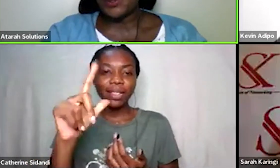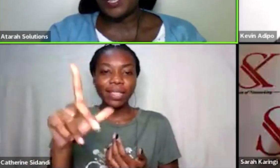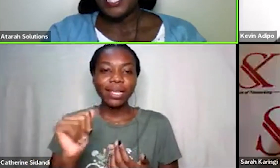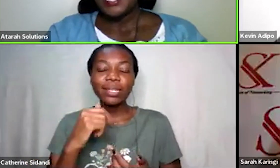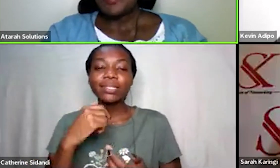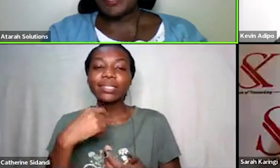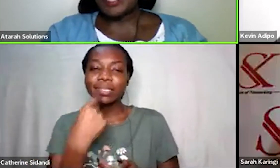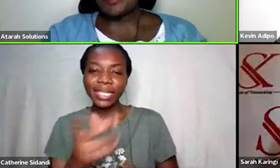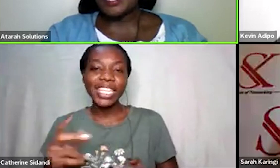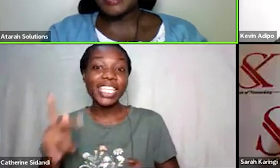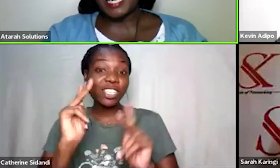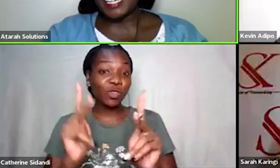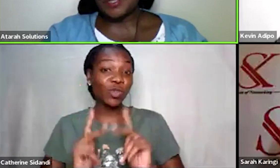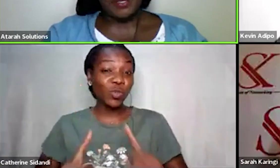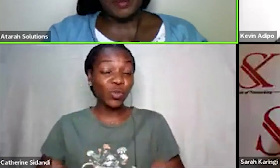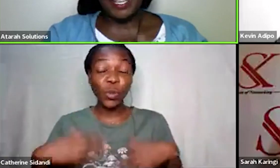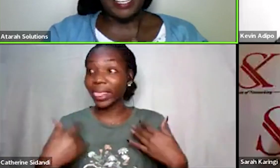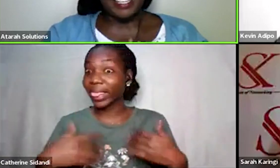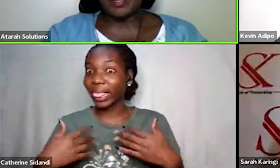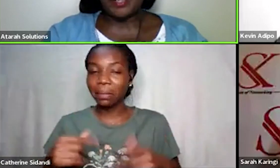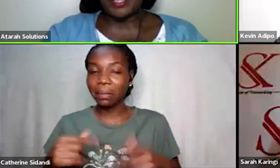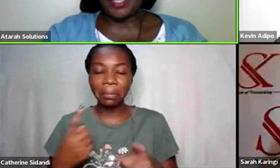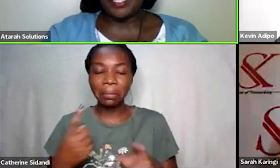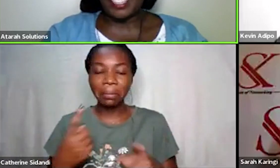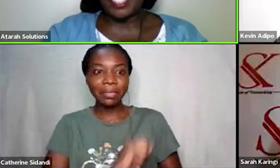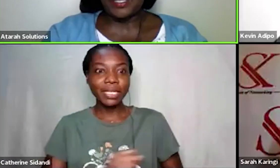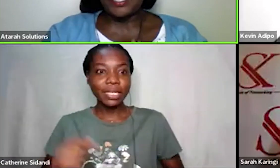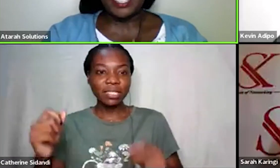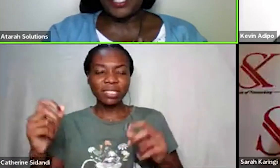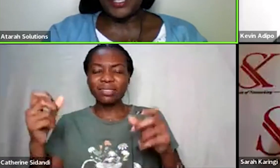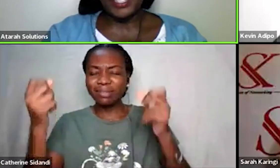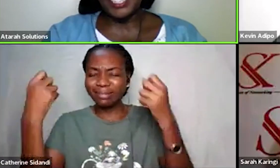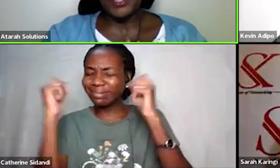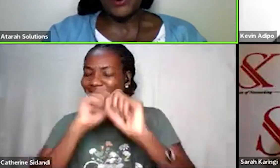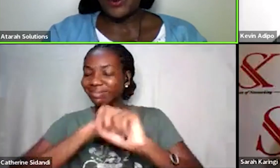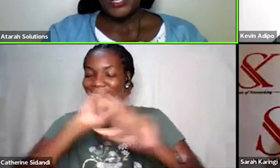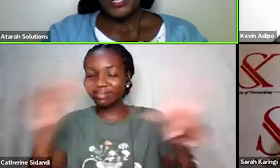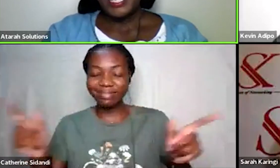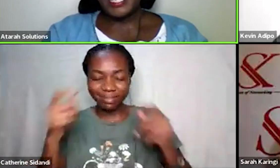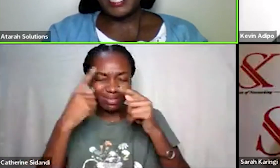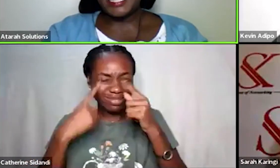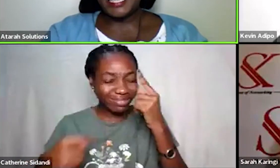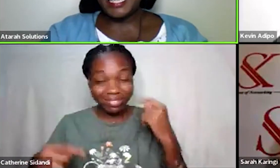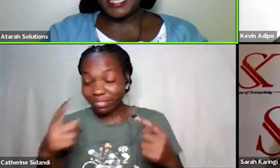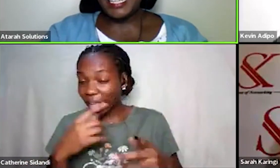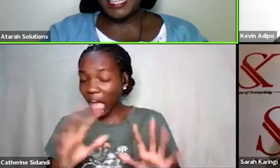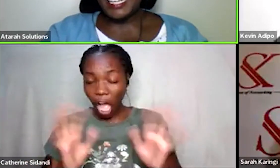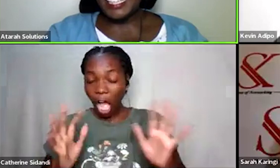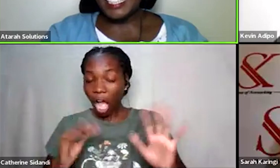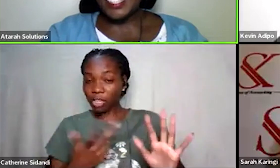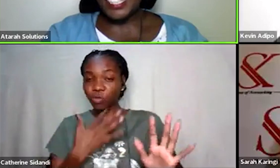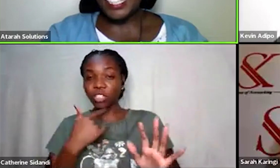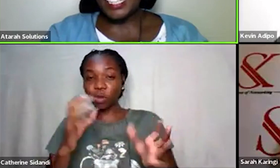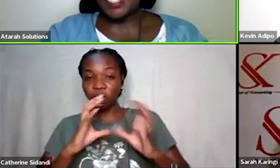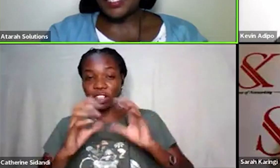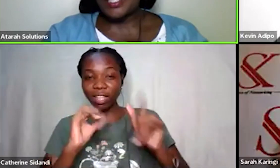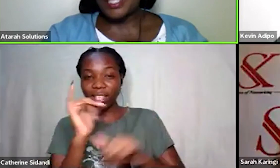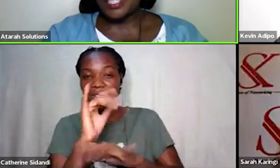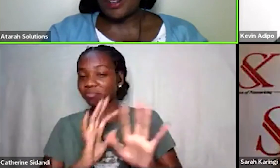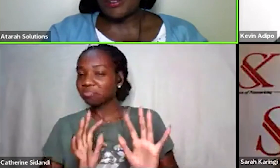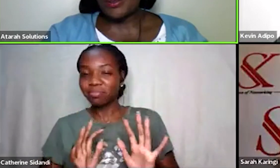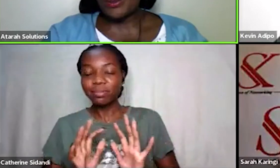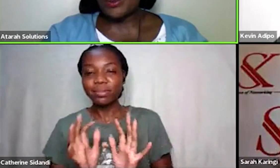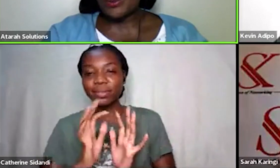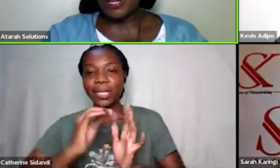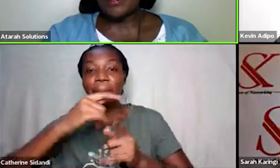is cool, but they missed tear gas. Where Rabala, we are not having that conversation today, no. And yeah, it's really good to